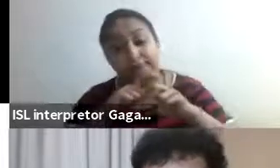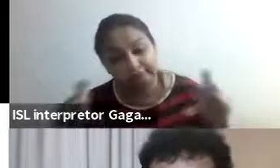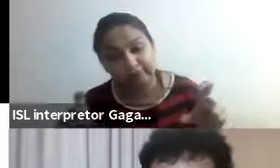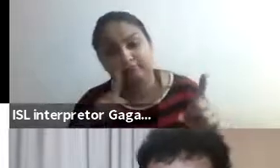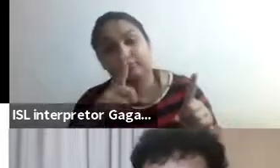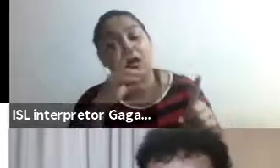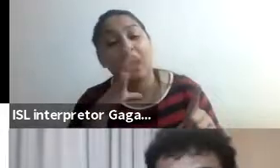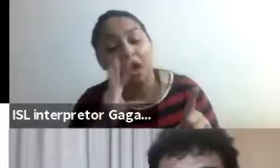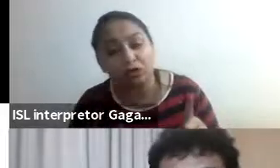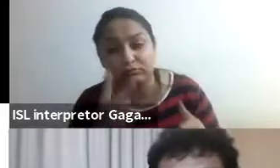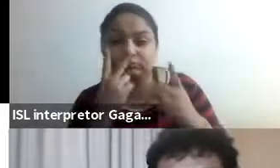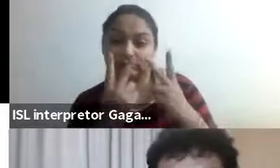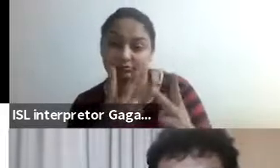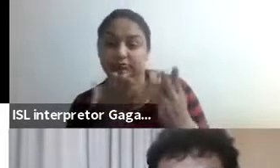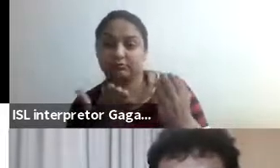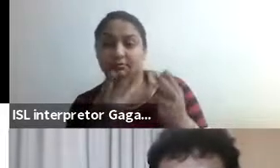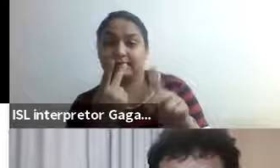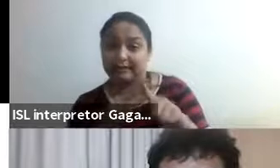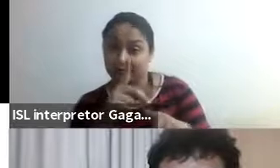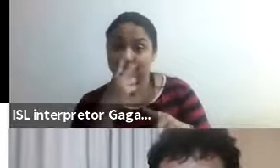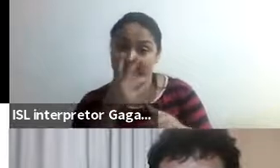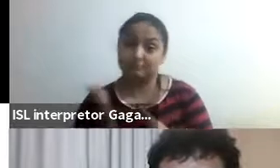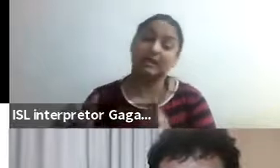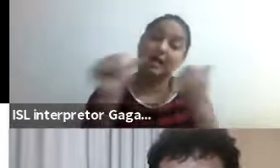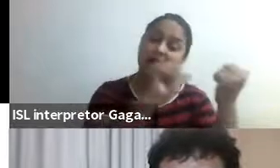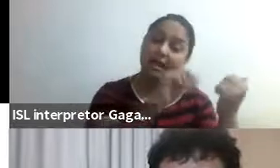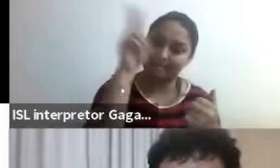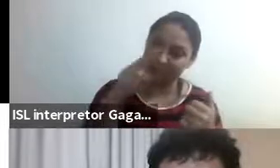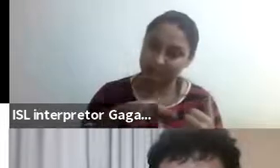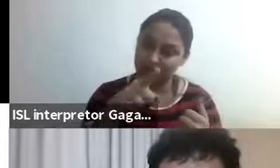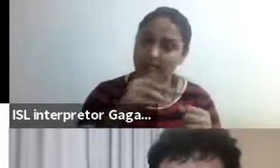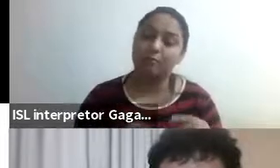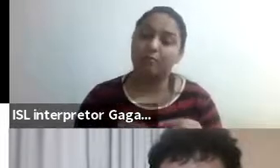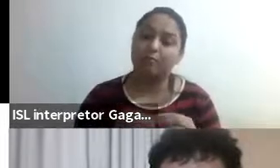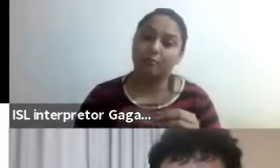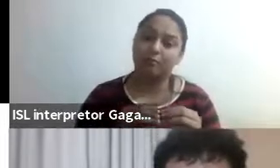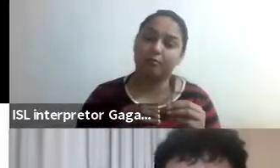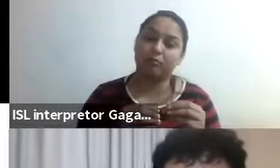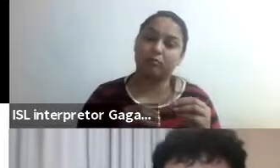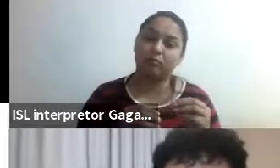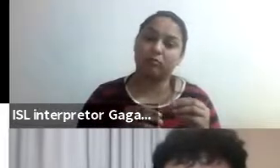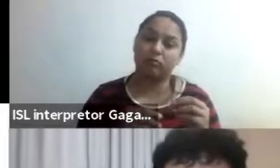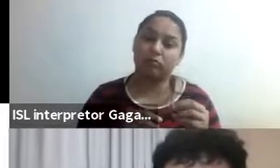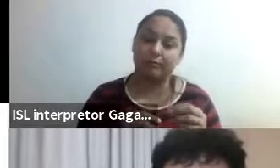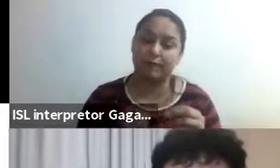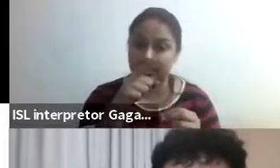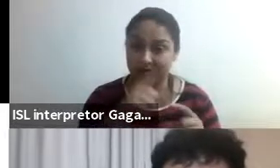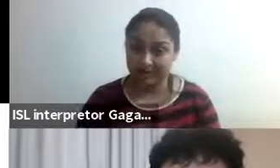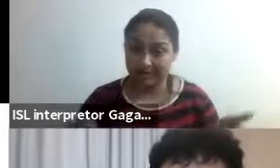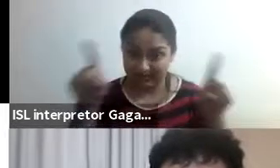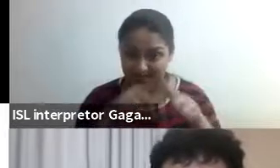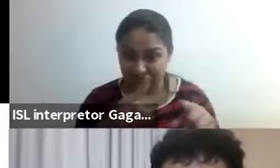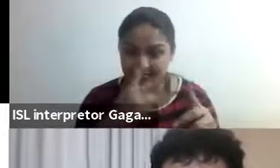an actual scene, right? Like if you look at the earlier paintings, many of them they are like, this is a scene also, but it's not